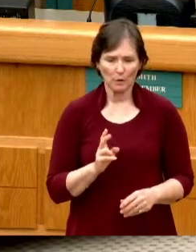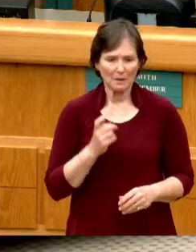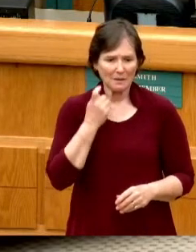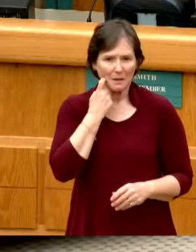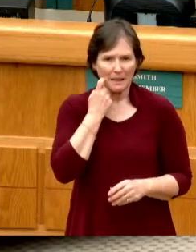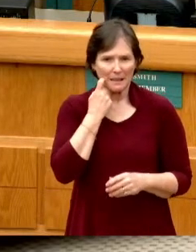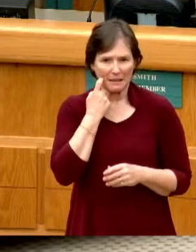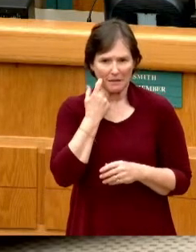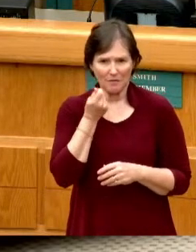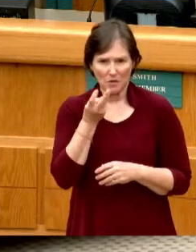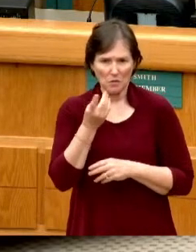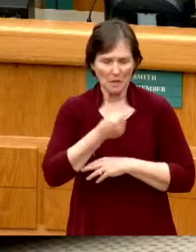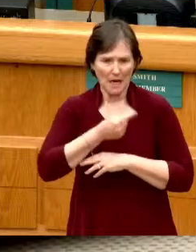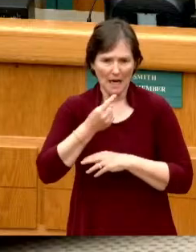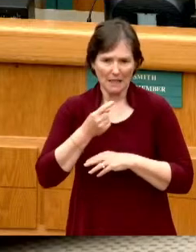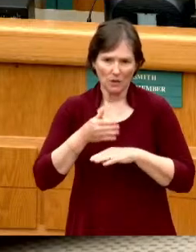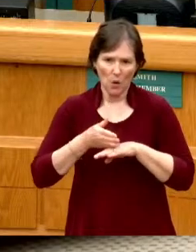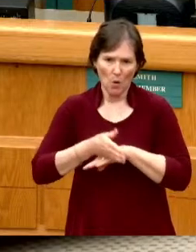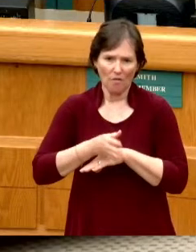patients in the ICU.